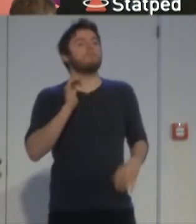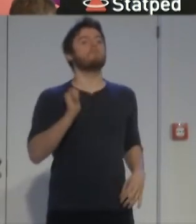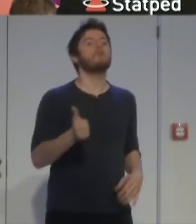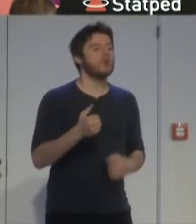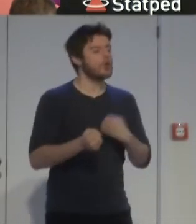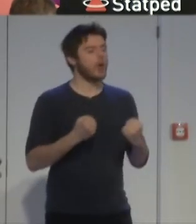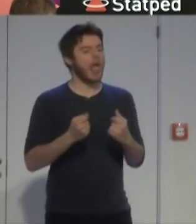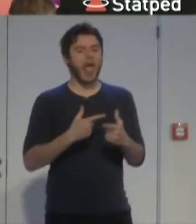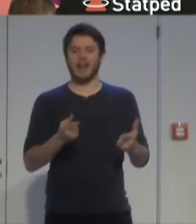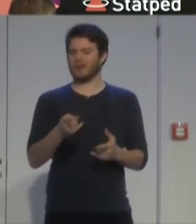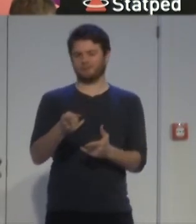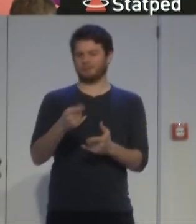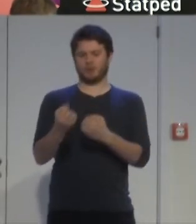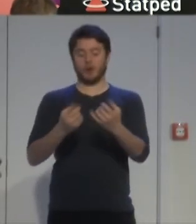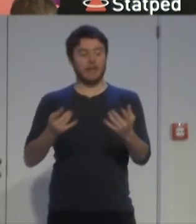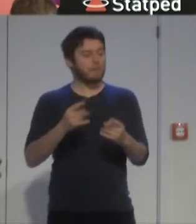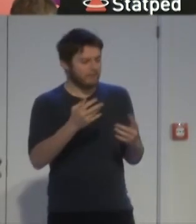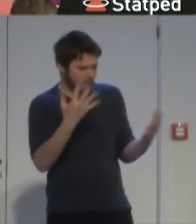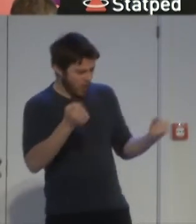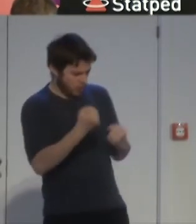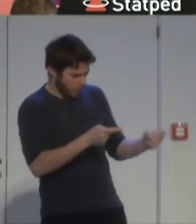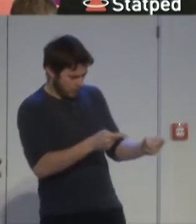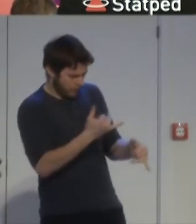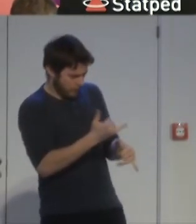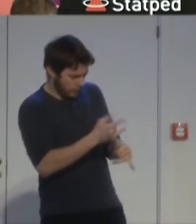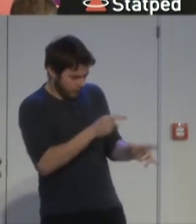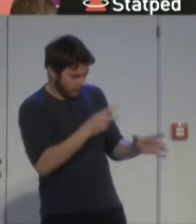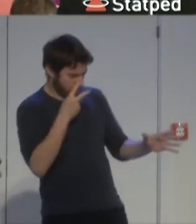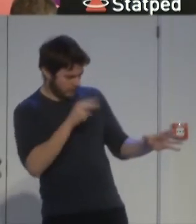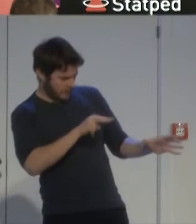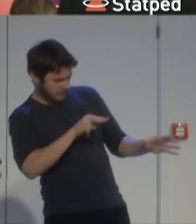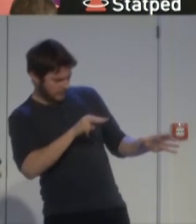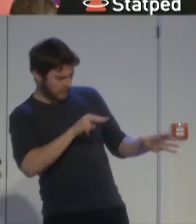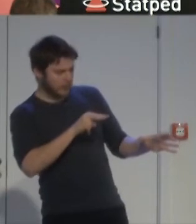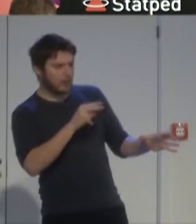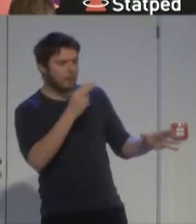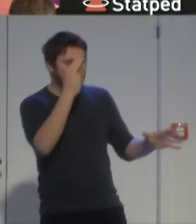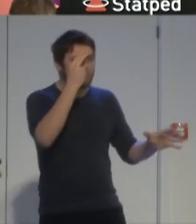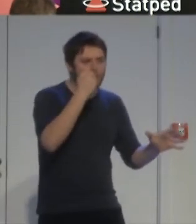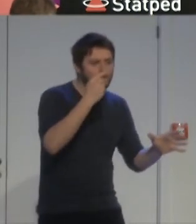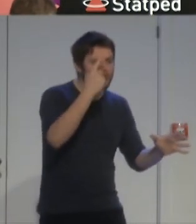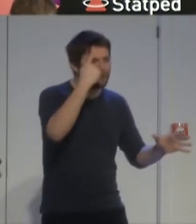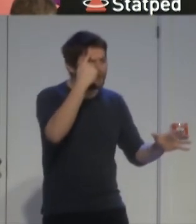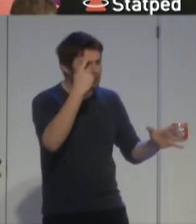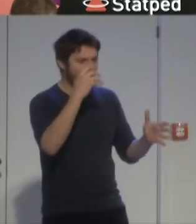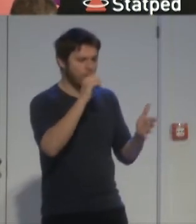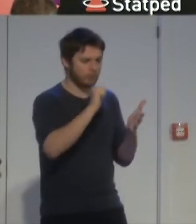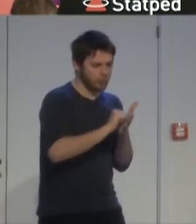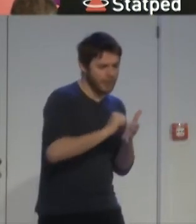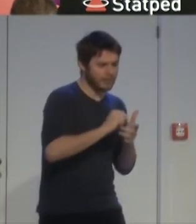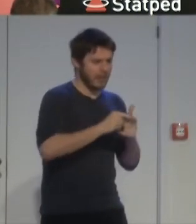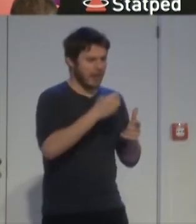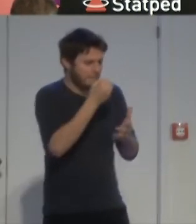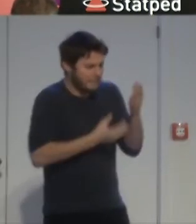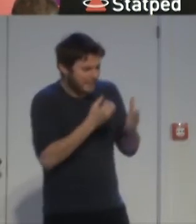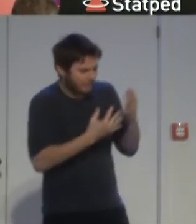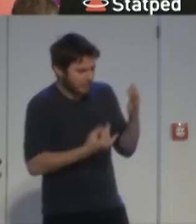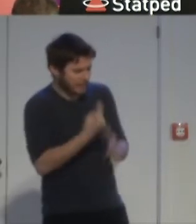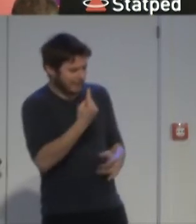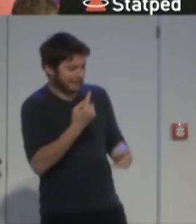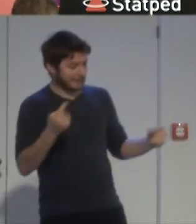but what's he doing and how is he doing. Trying to understand, describe, document what's actually happening, instead